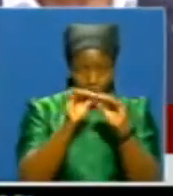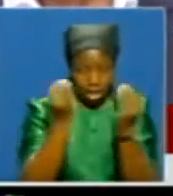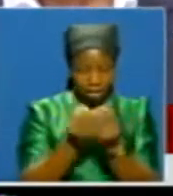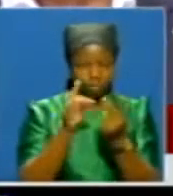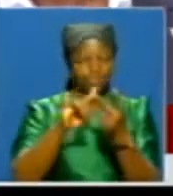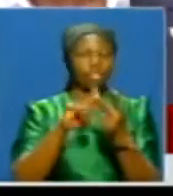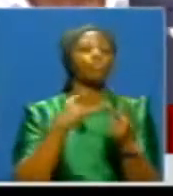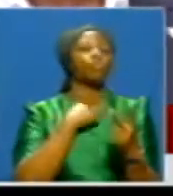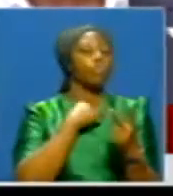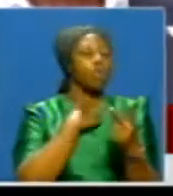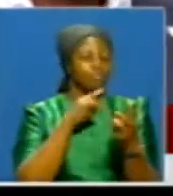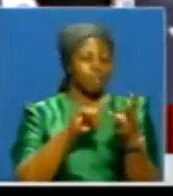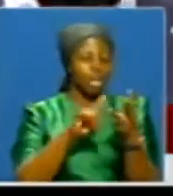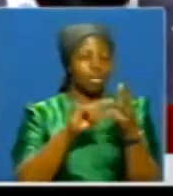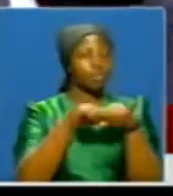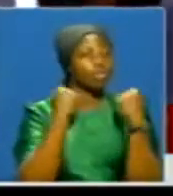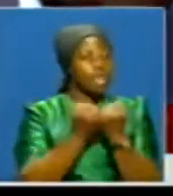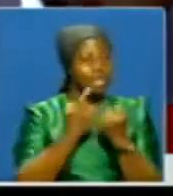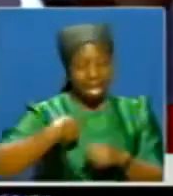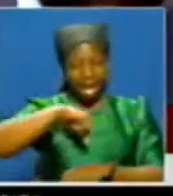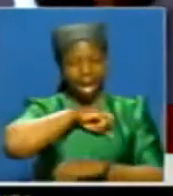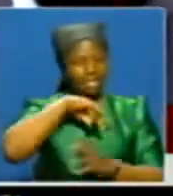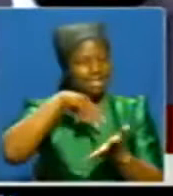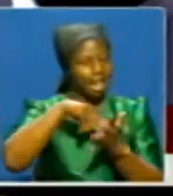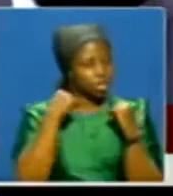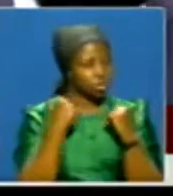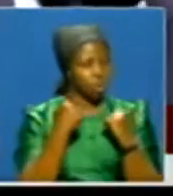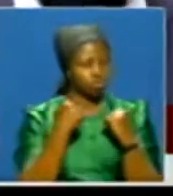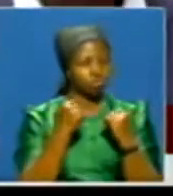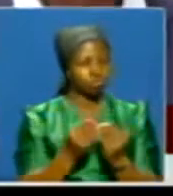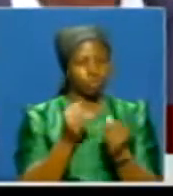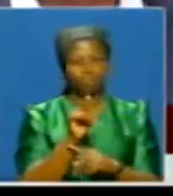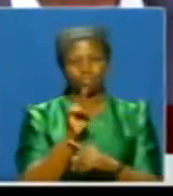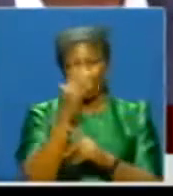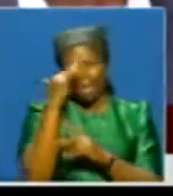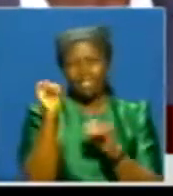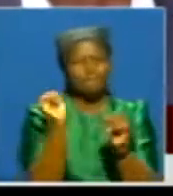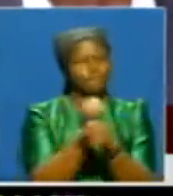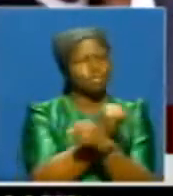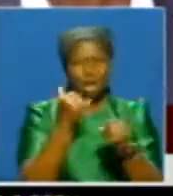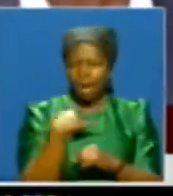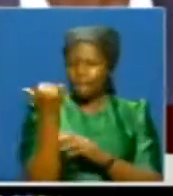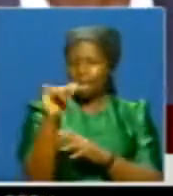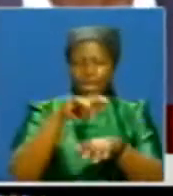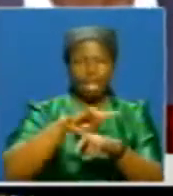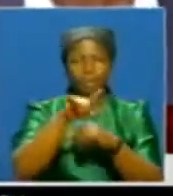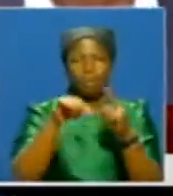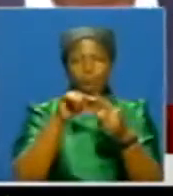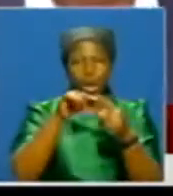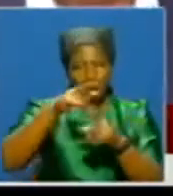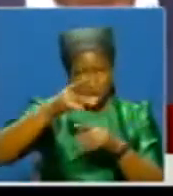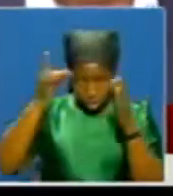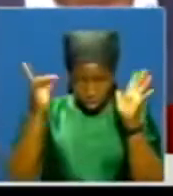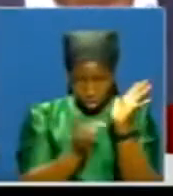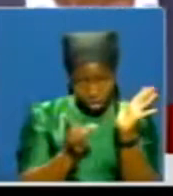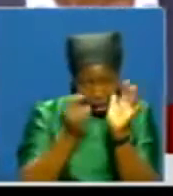as societies, we are coming out strongly to repudiate that, because there's not any time whereby doctors have been the judges in the high courts.